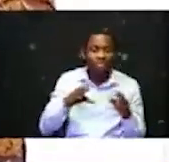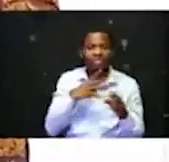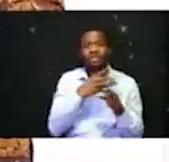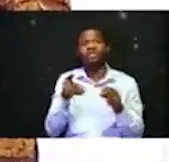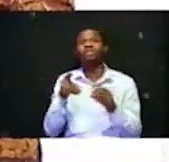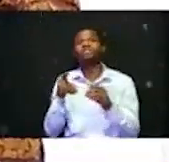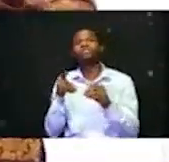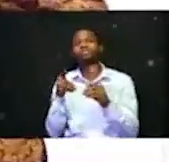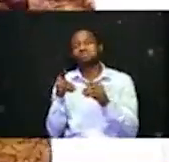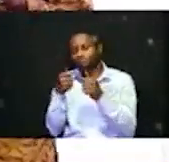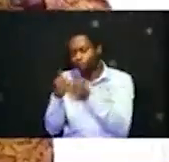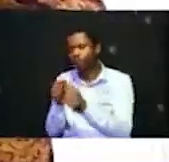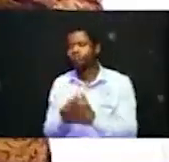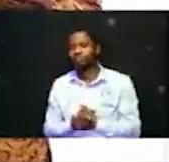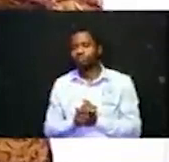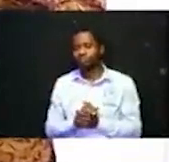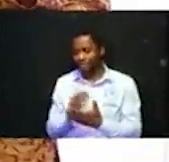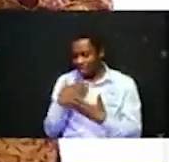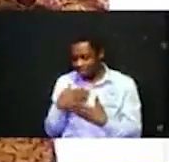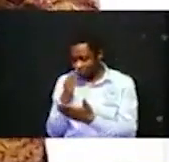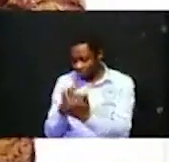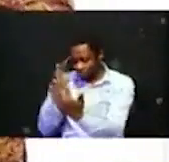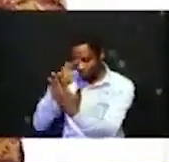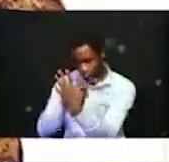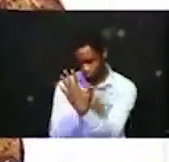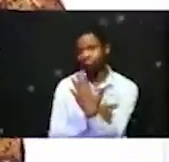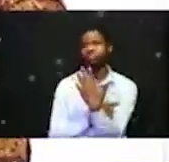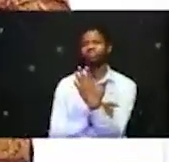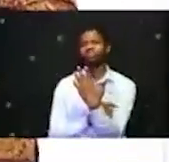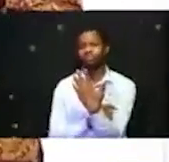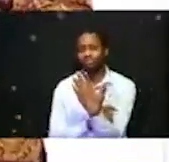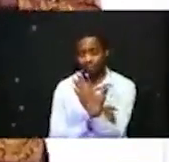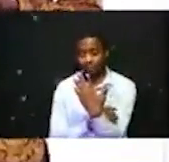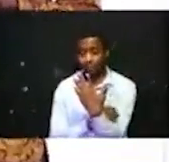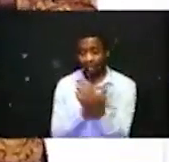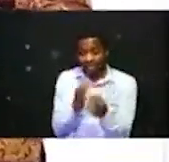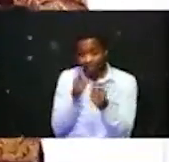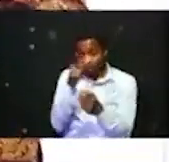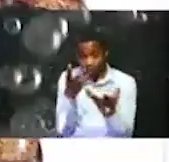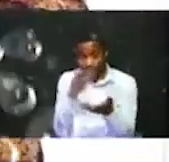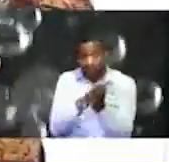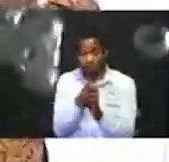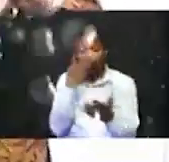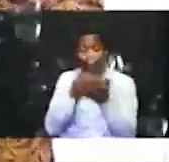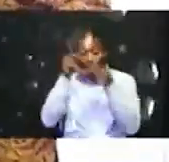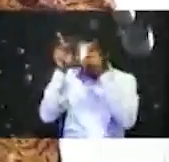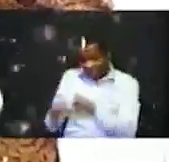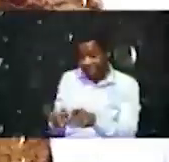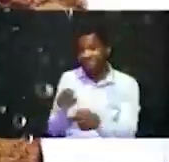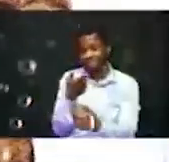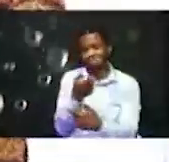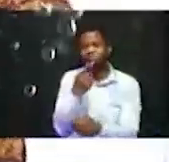some lessons from here. Now, if you want to be known as a good fellow, so person who knows how we any papa